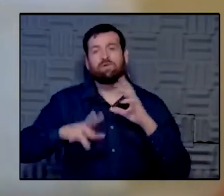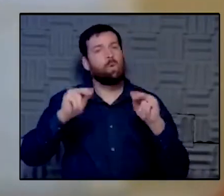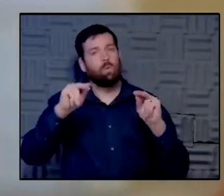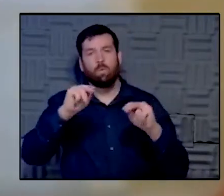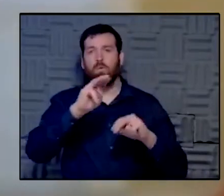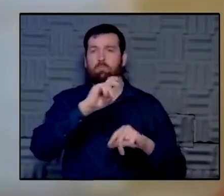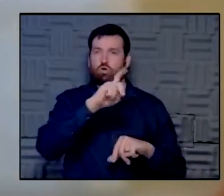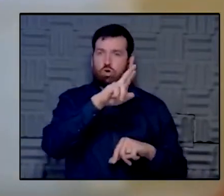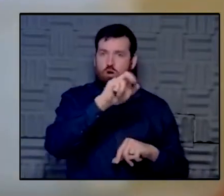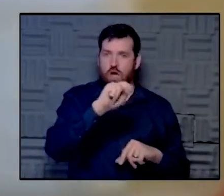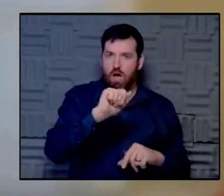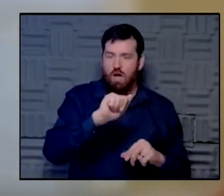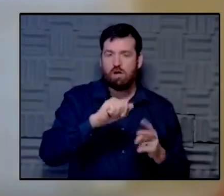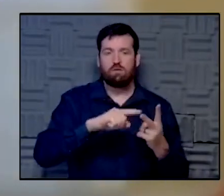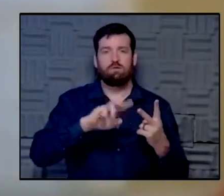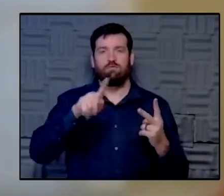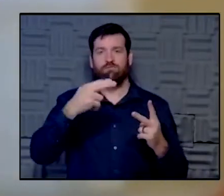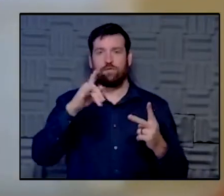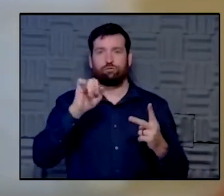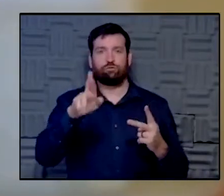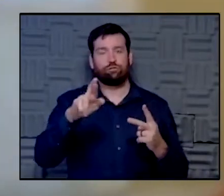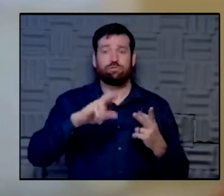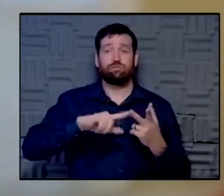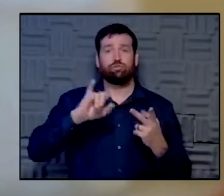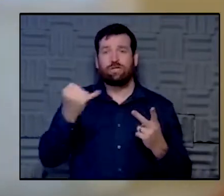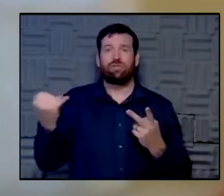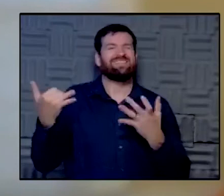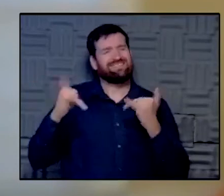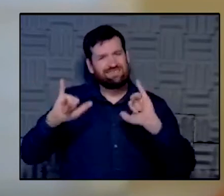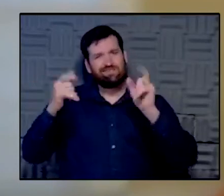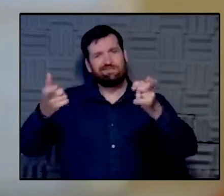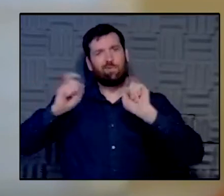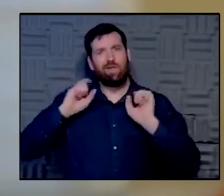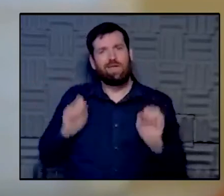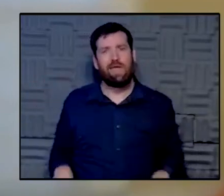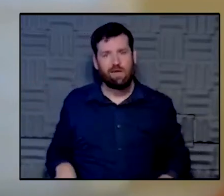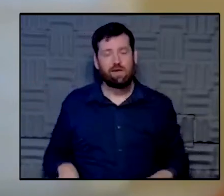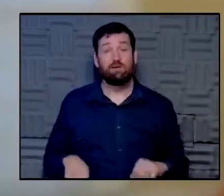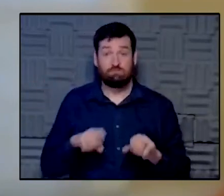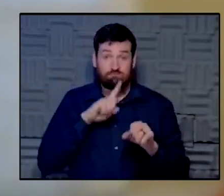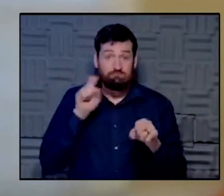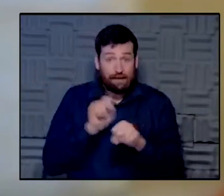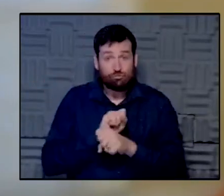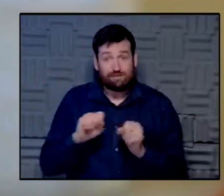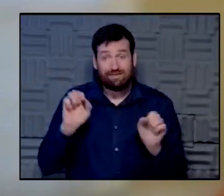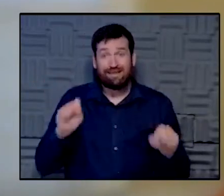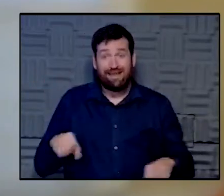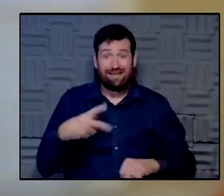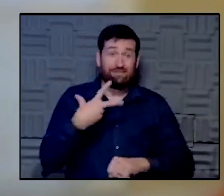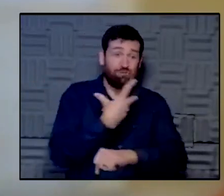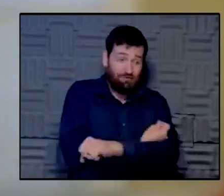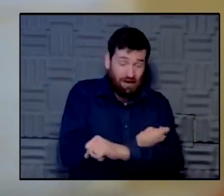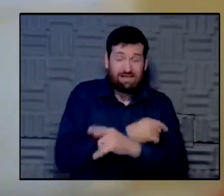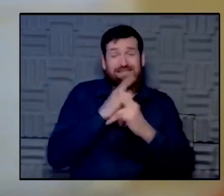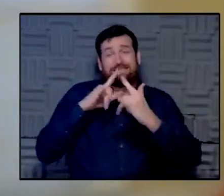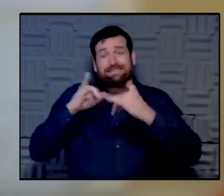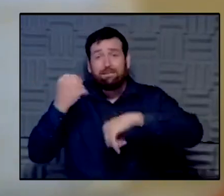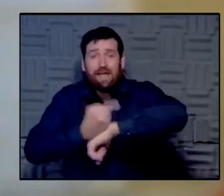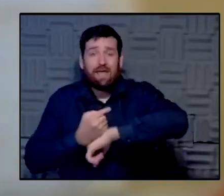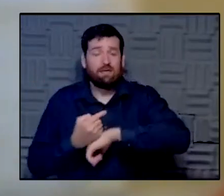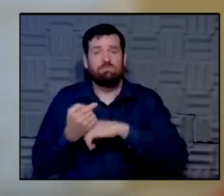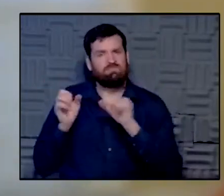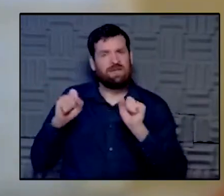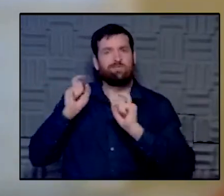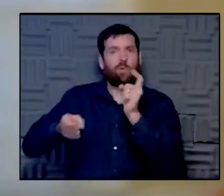Moderna, Pfizer, or J&J, you can still come in and donate. You can actually get the vaccine and come in and donate that very day as long as you're feeling healthy